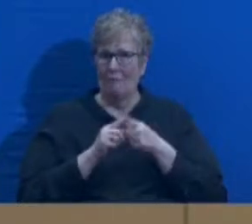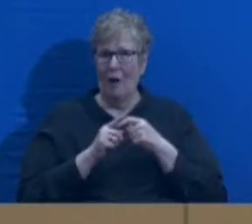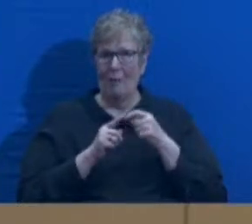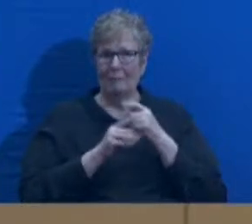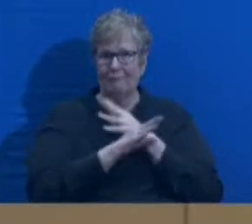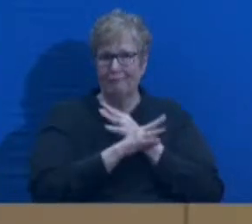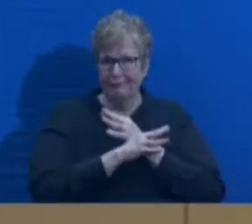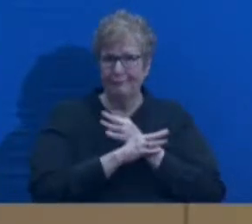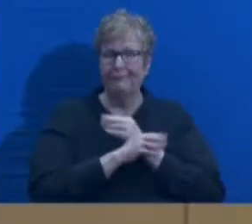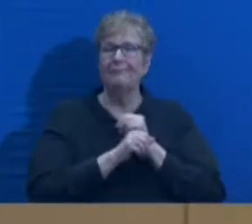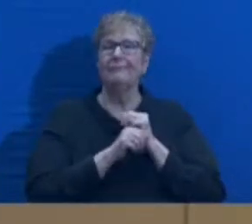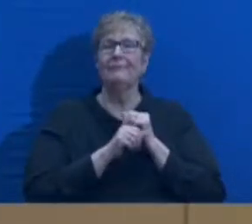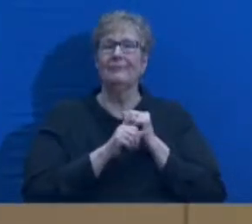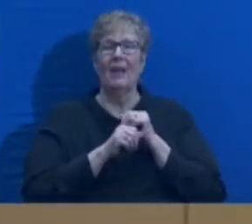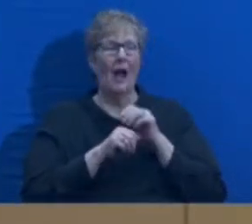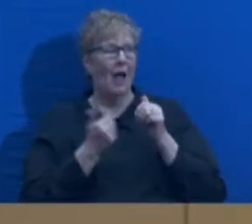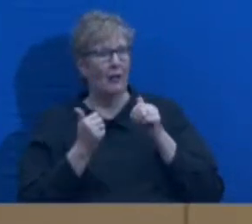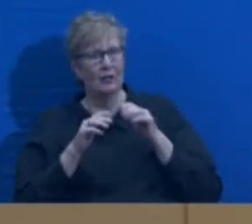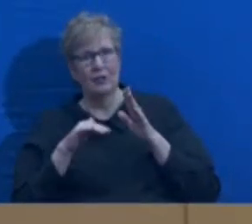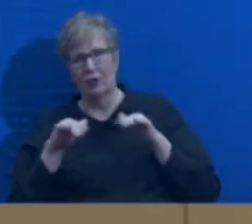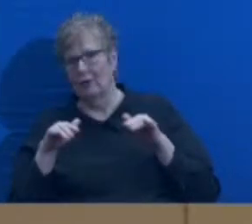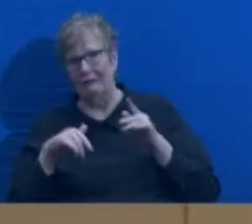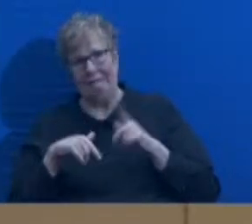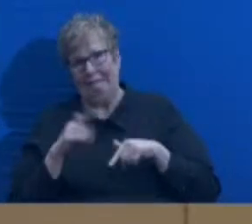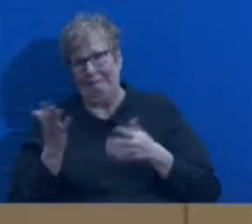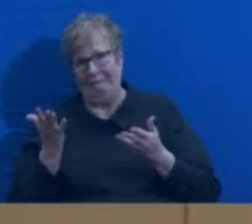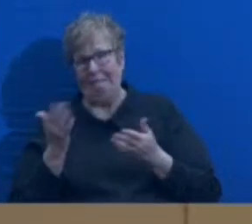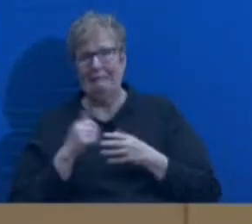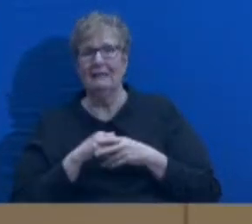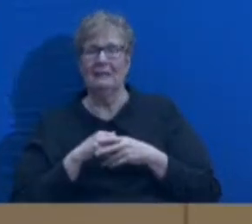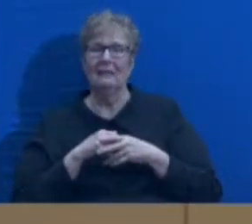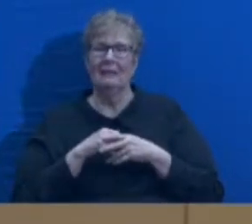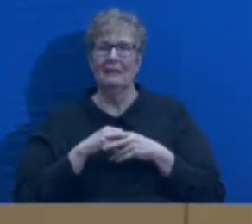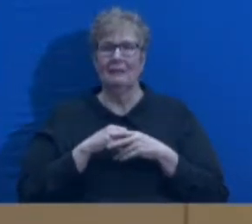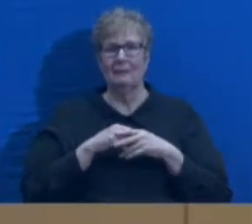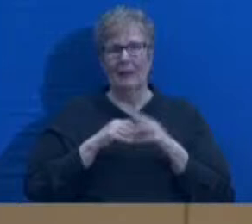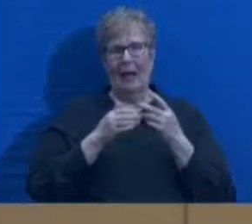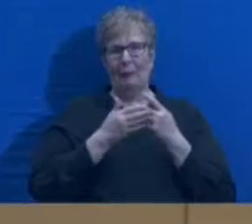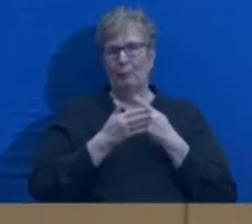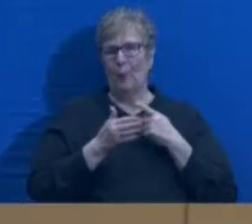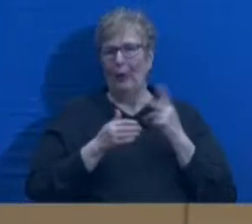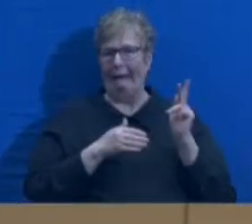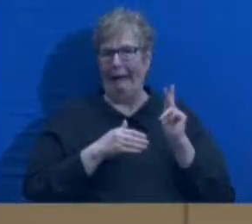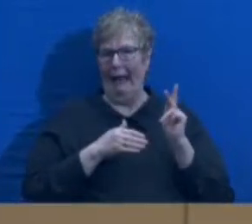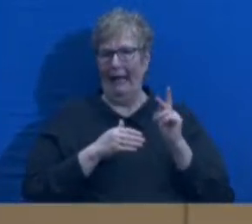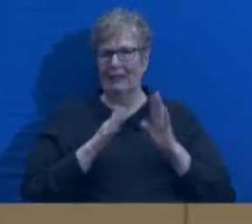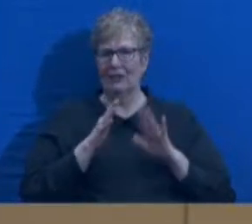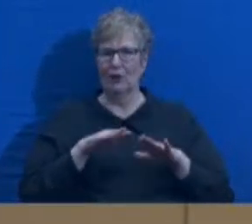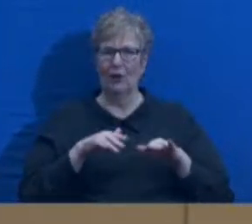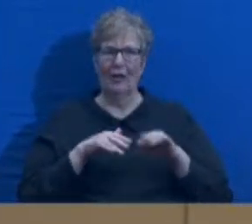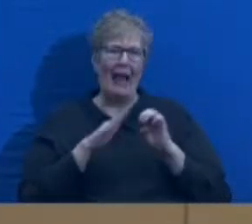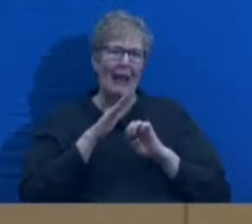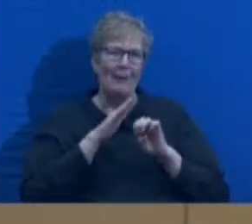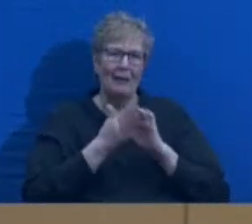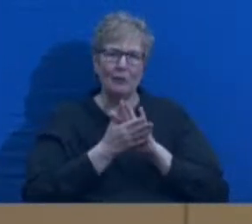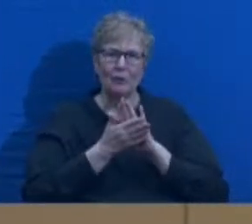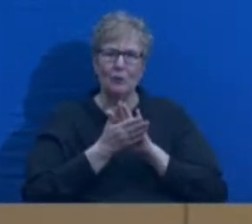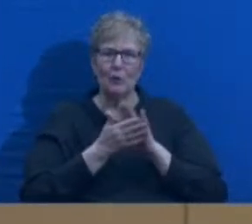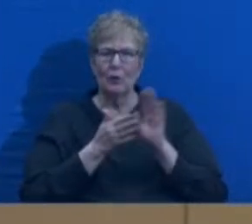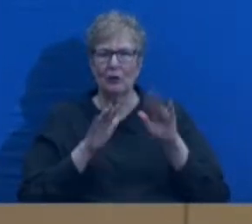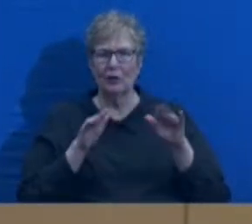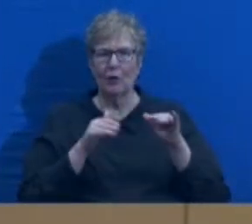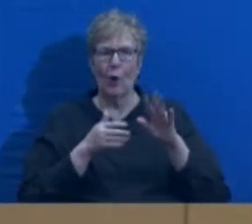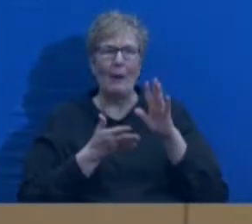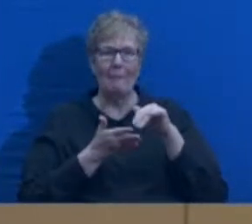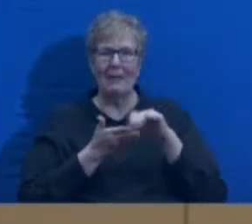remote perspective than others. Our pre-K children, our elementary children, and maybe even our